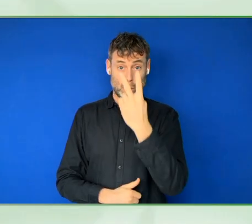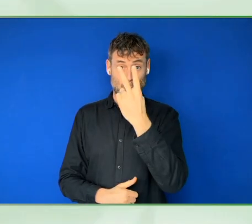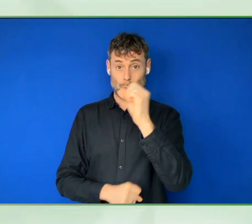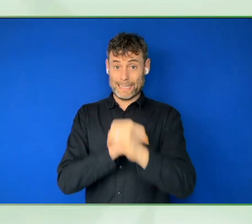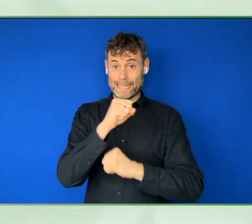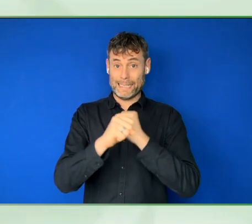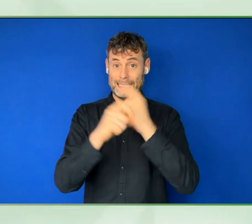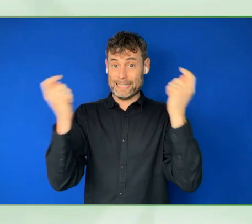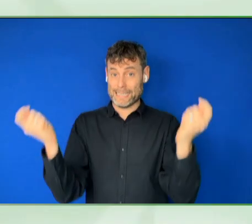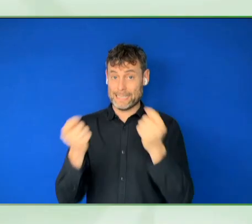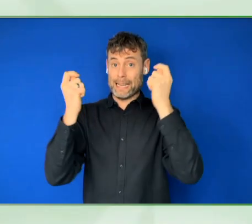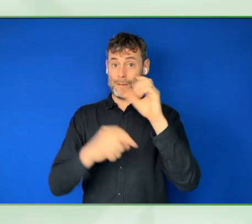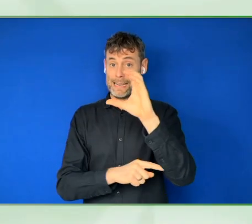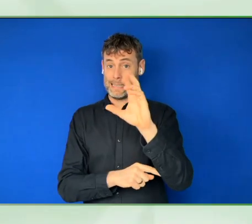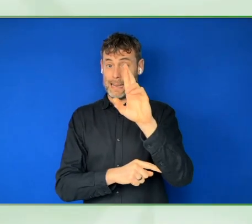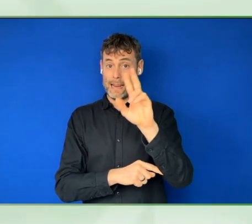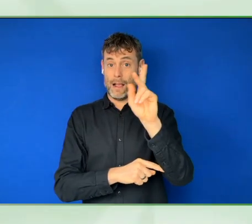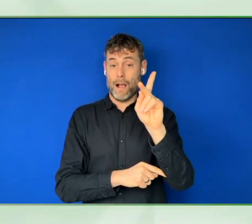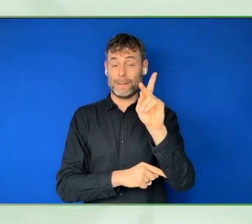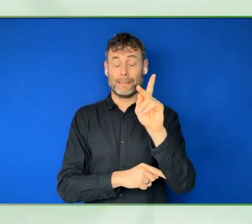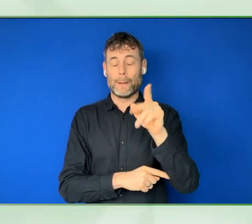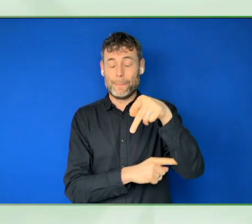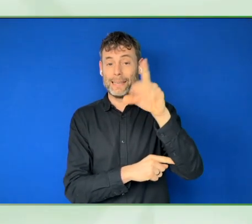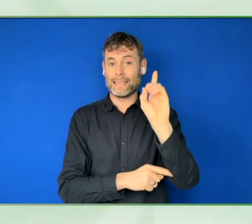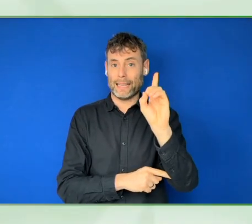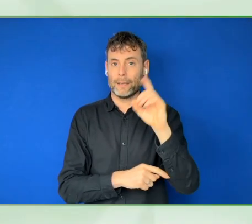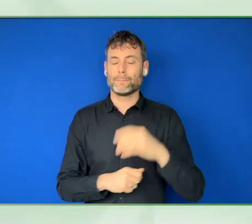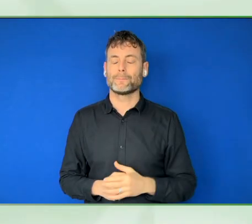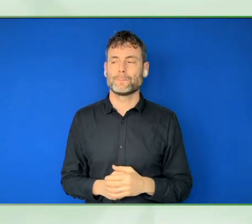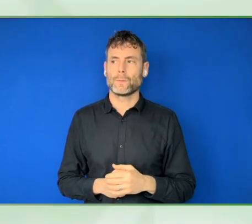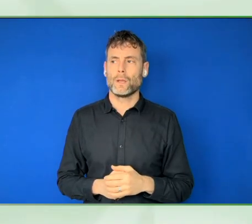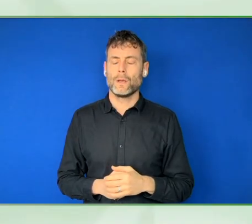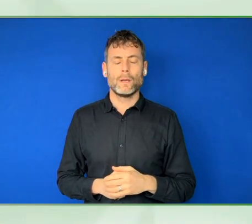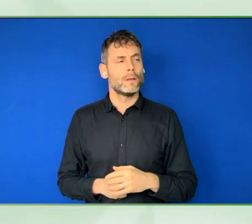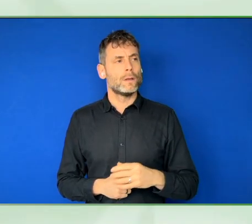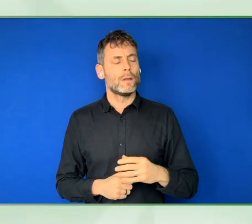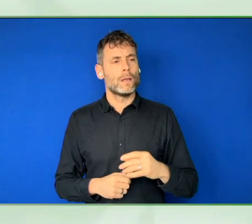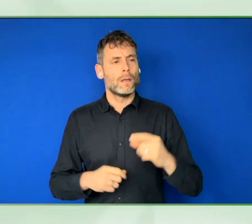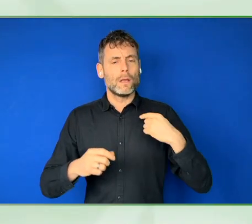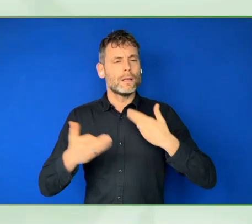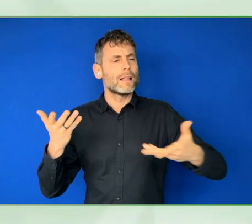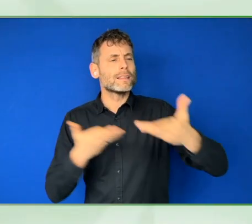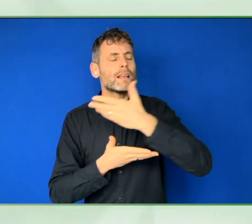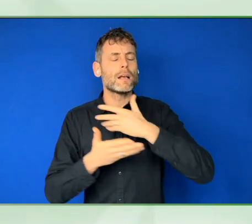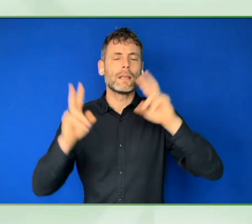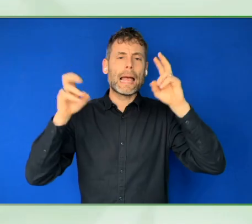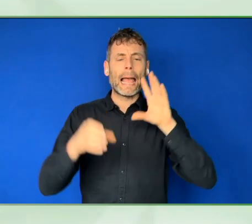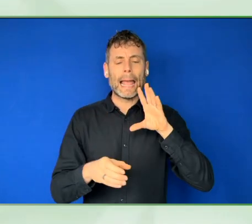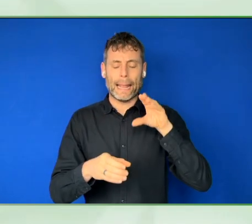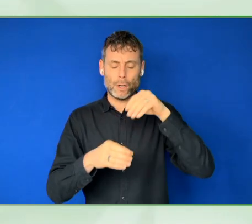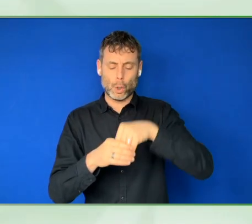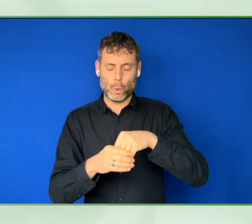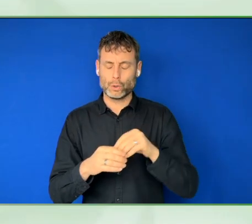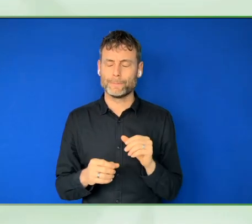hear inclusion is a journey. And I said to a friend the other day, well, I guess not robbing a bank is